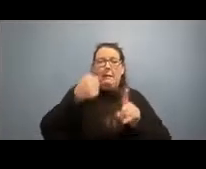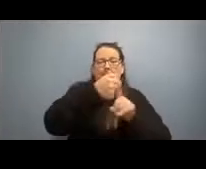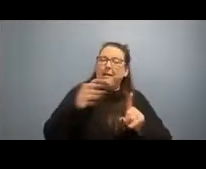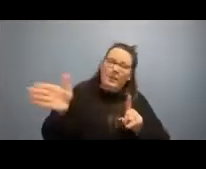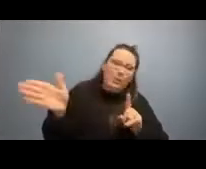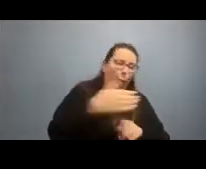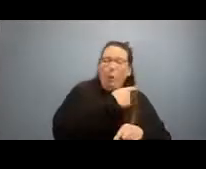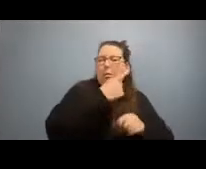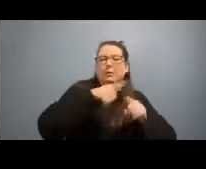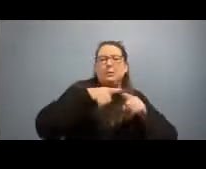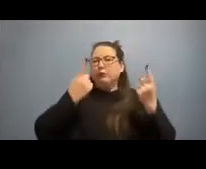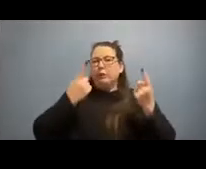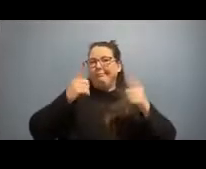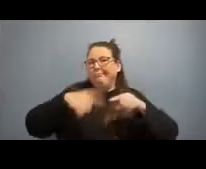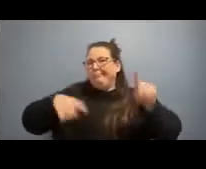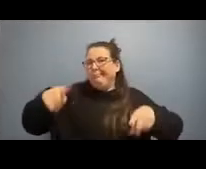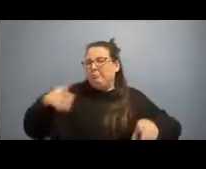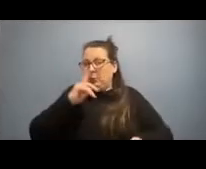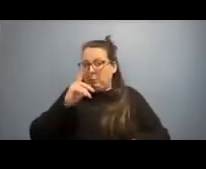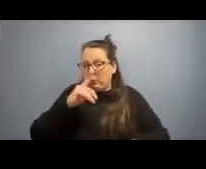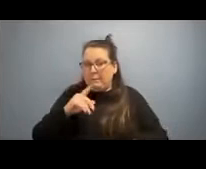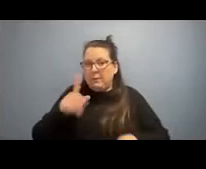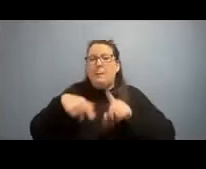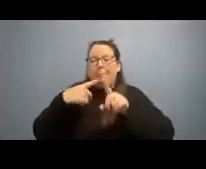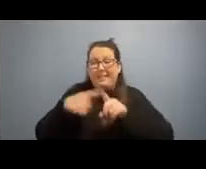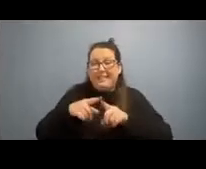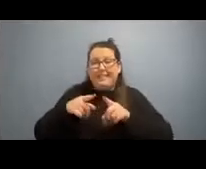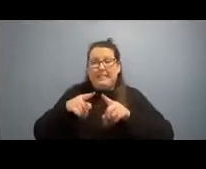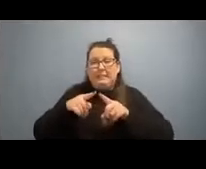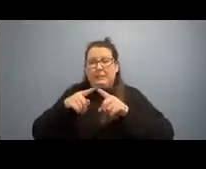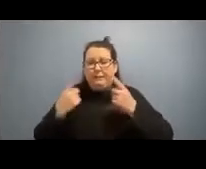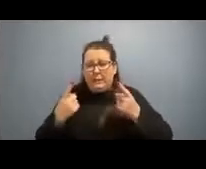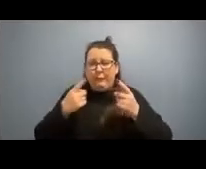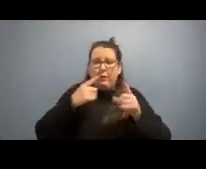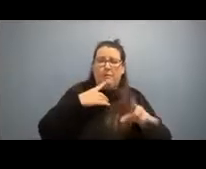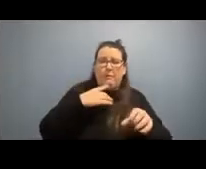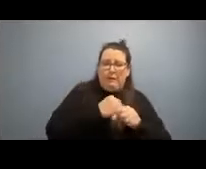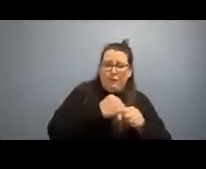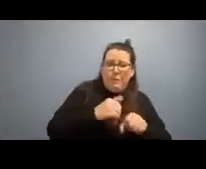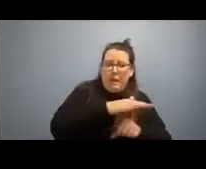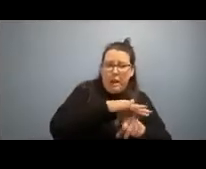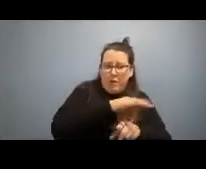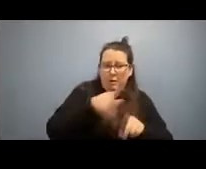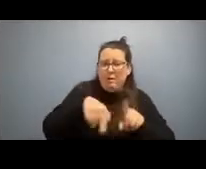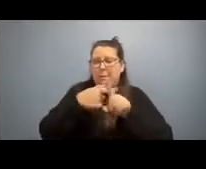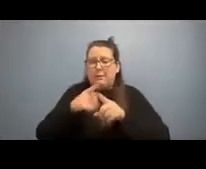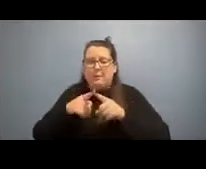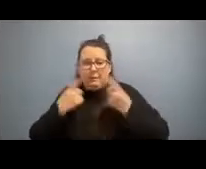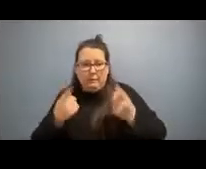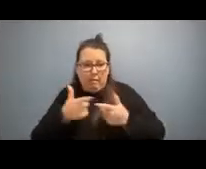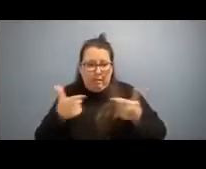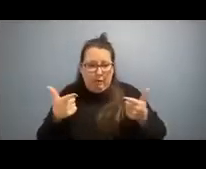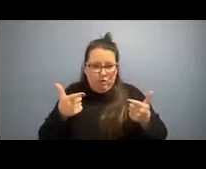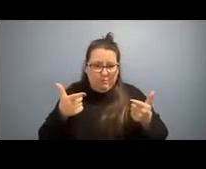have so many different languages as well and different LGAs involved, which means that the engagement that we have with